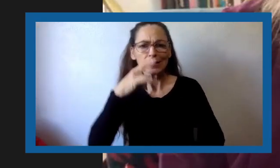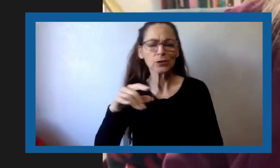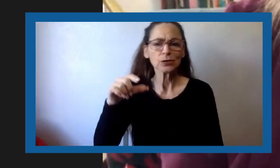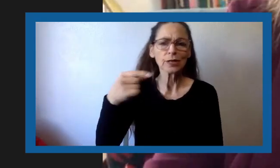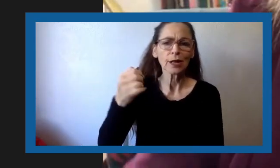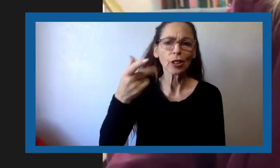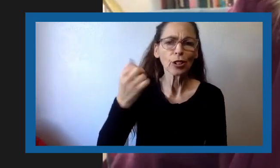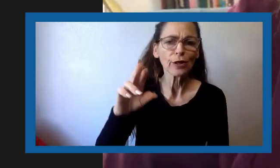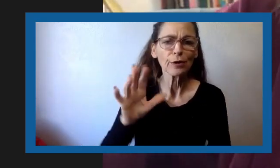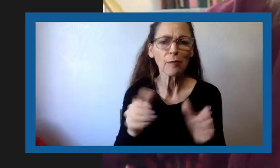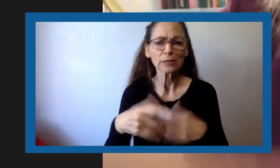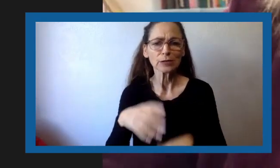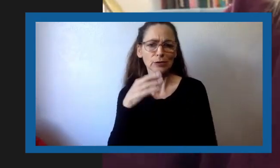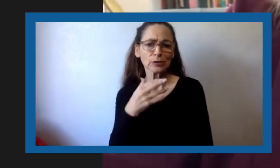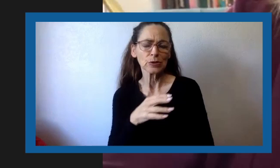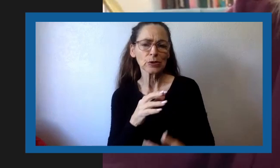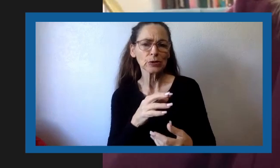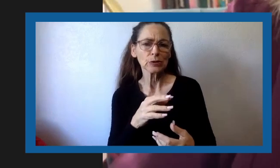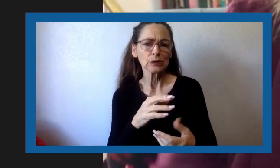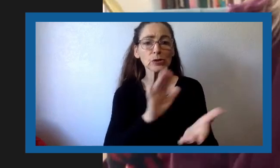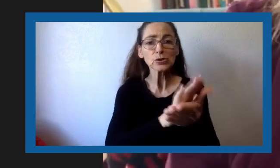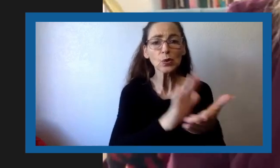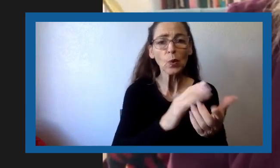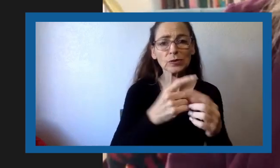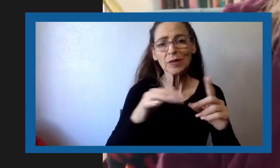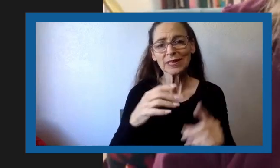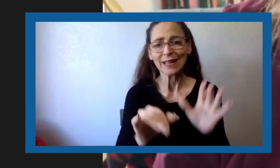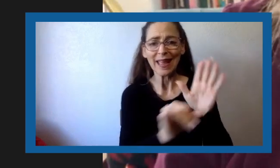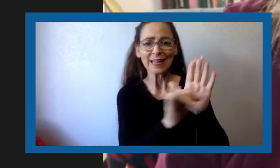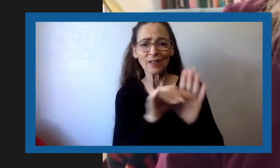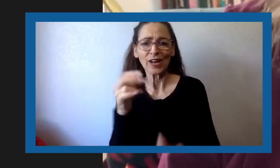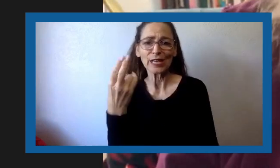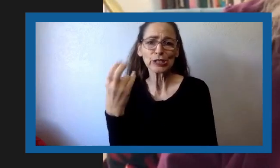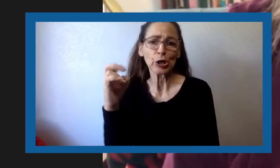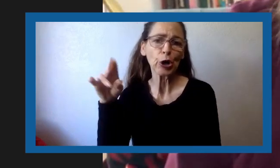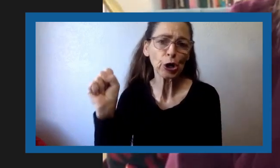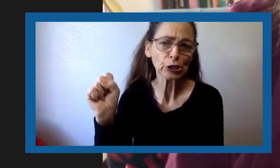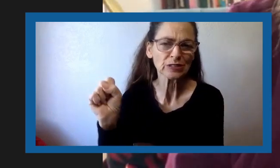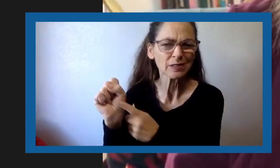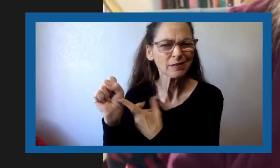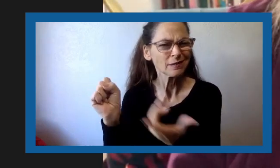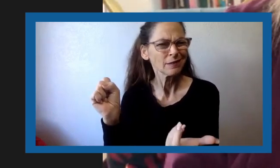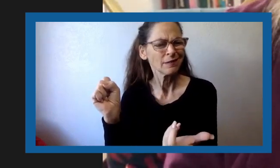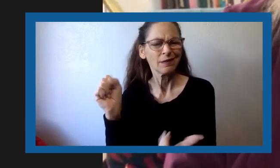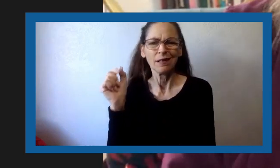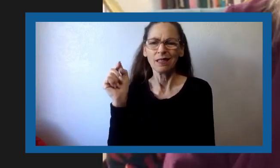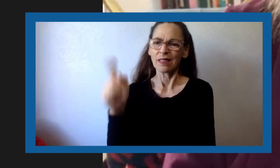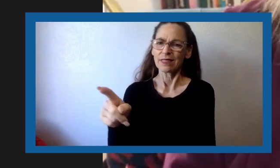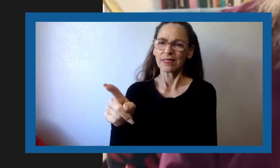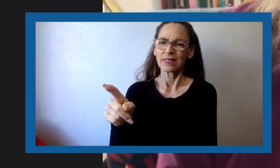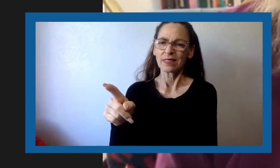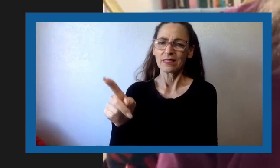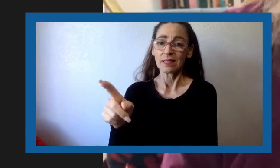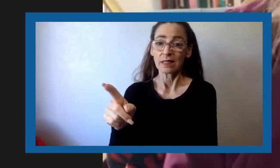boxes in schools because they identify as furs. A lot of that, those candidates didn't do very